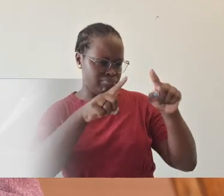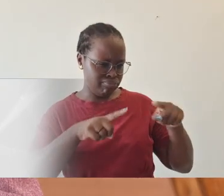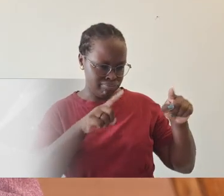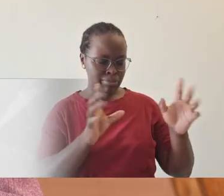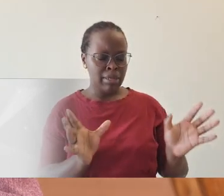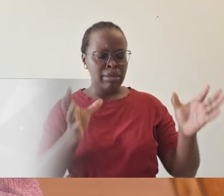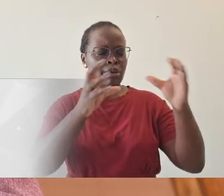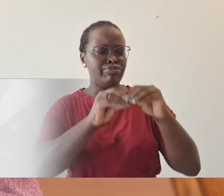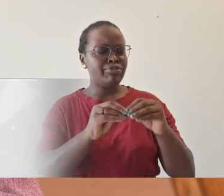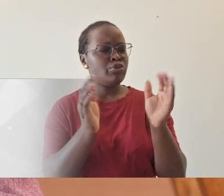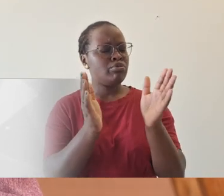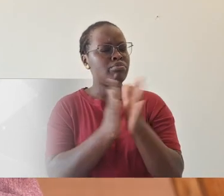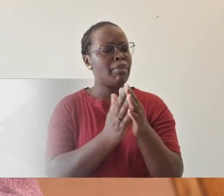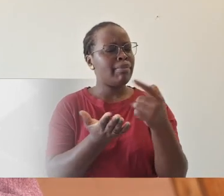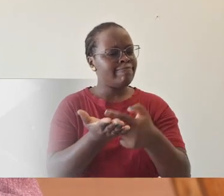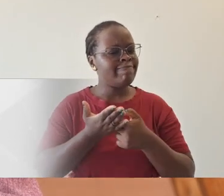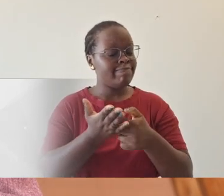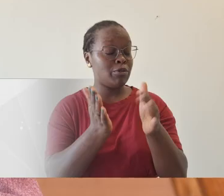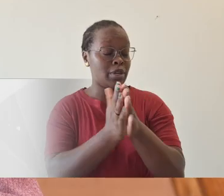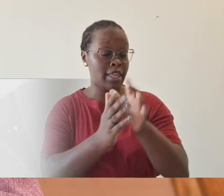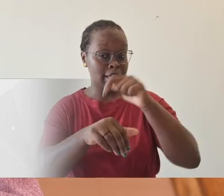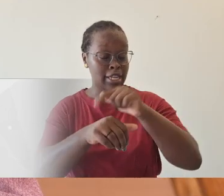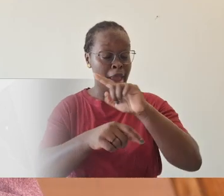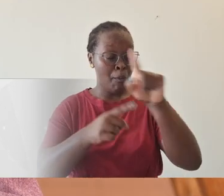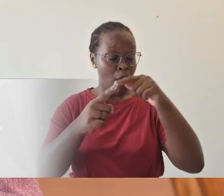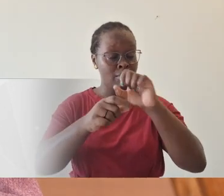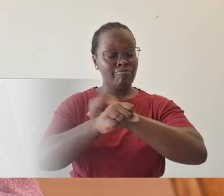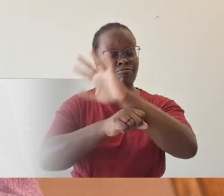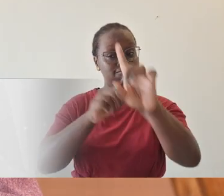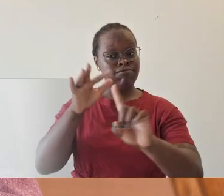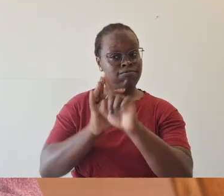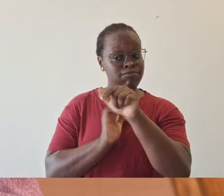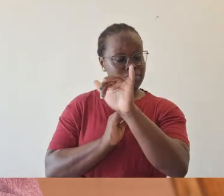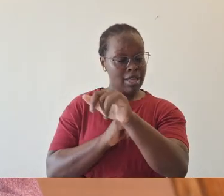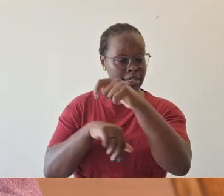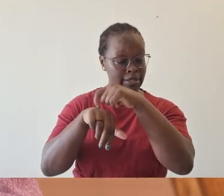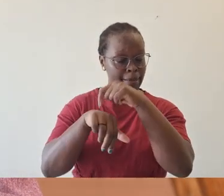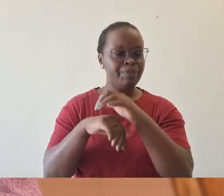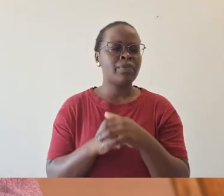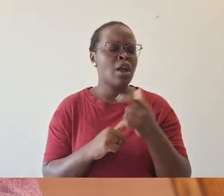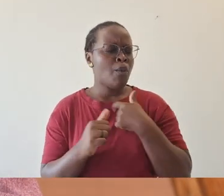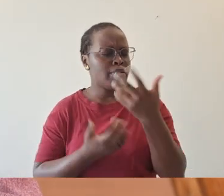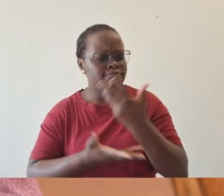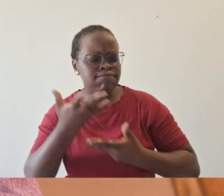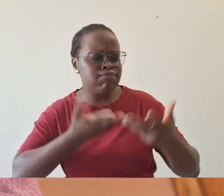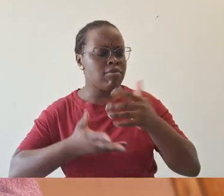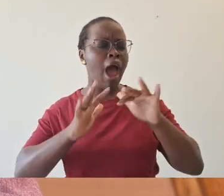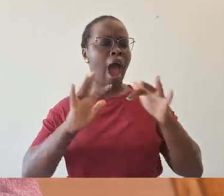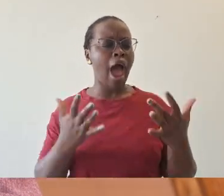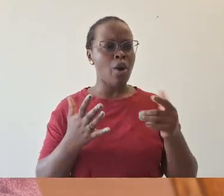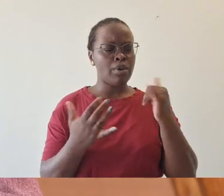Dignitas, just around the COVID season or just after the COVID season. And the main concern was how learners or children were being engaged